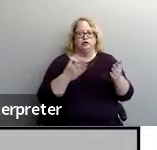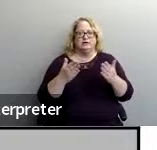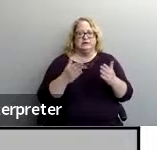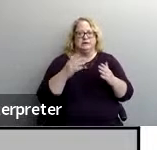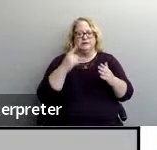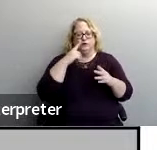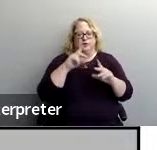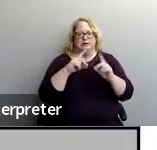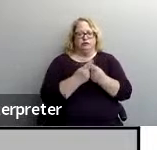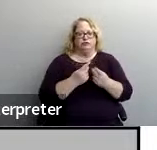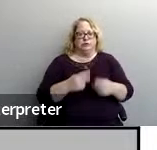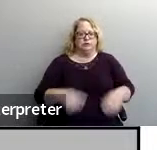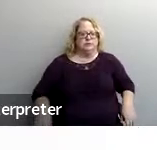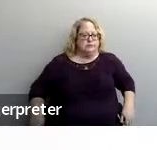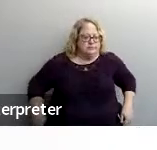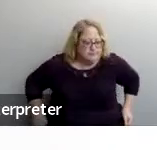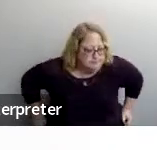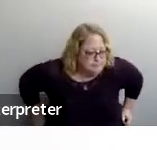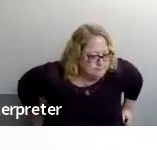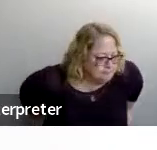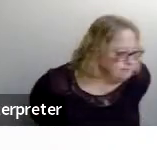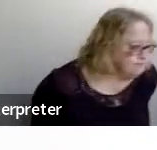to the district. Next slide, please.